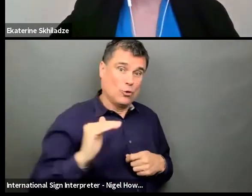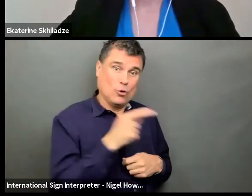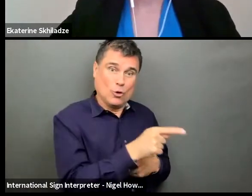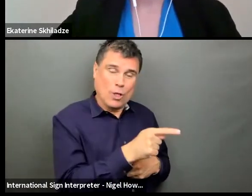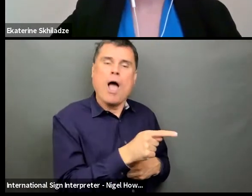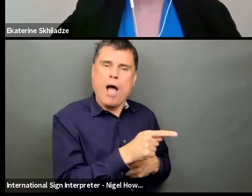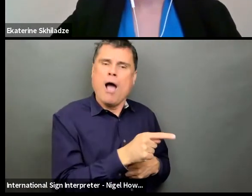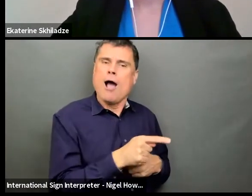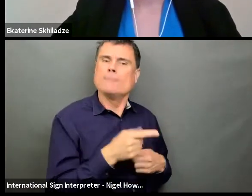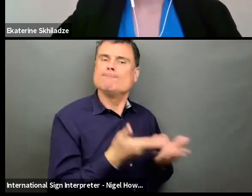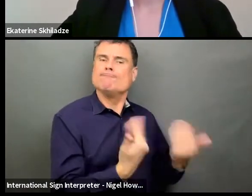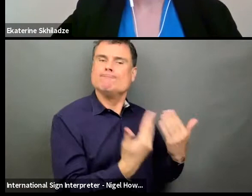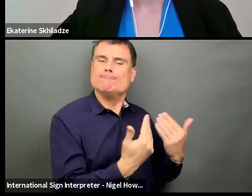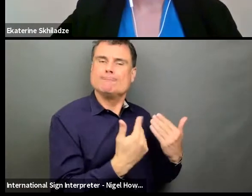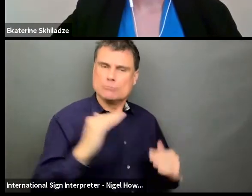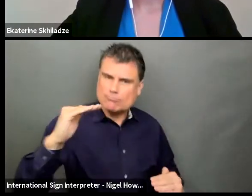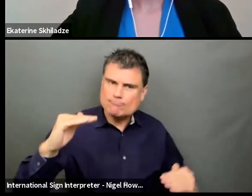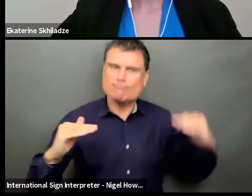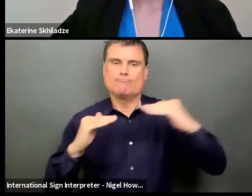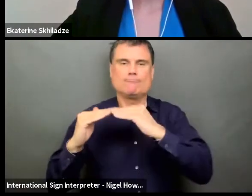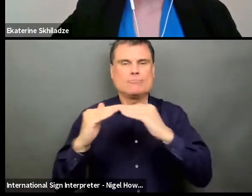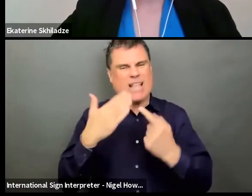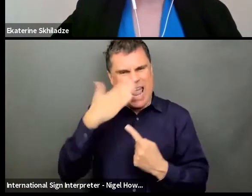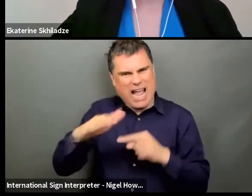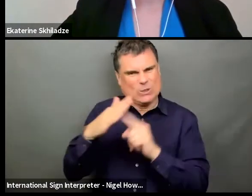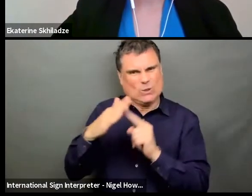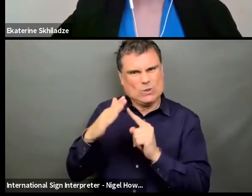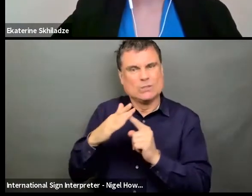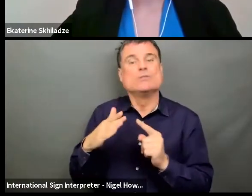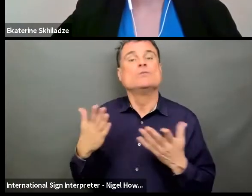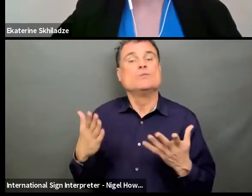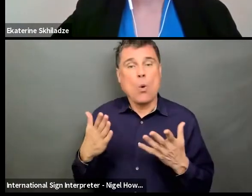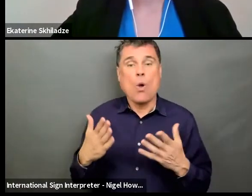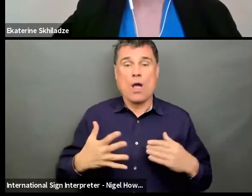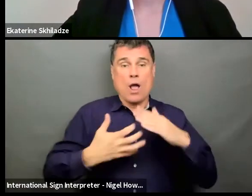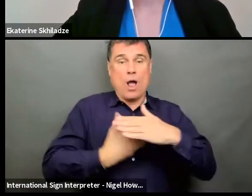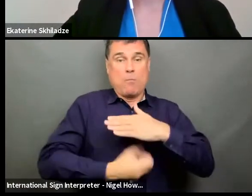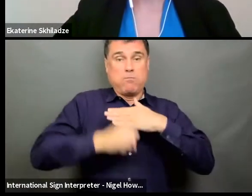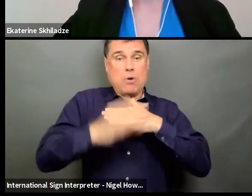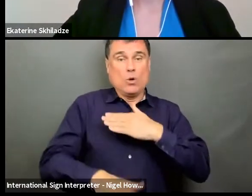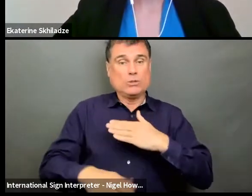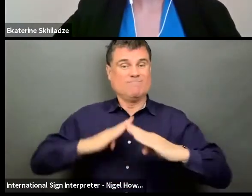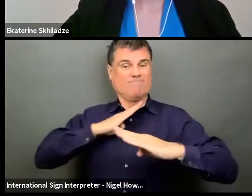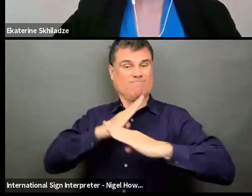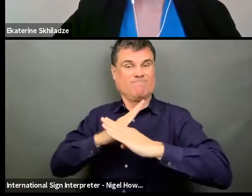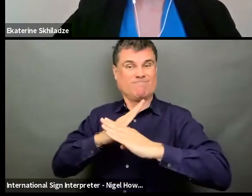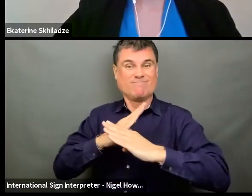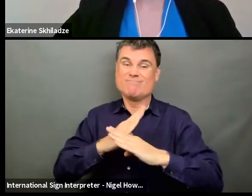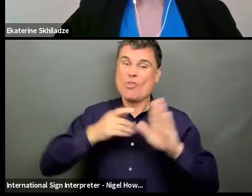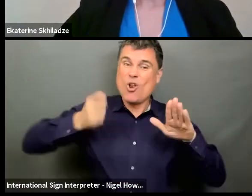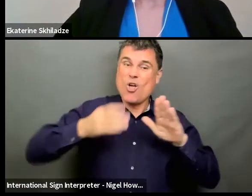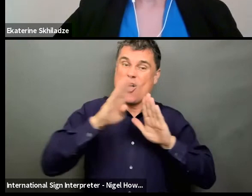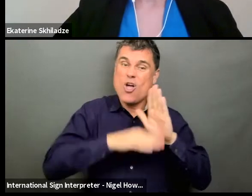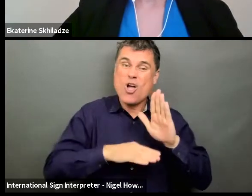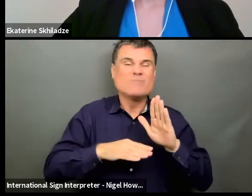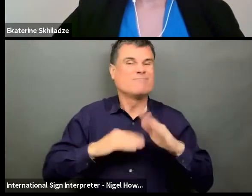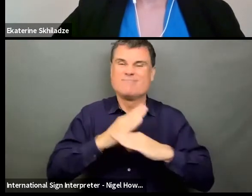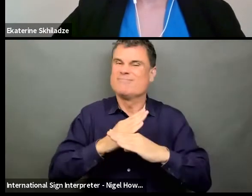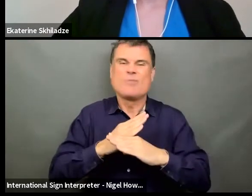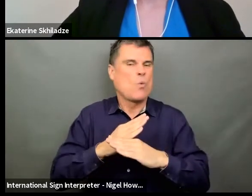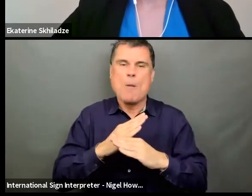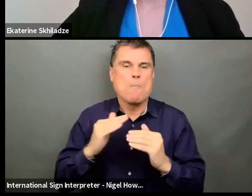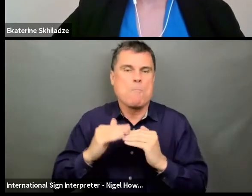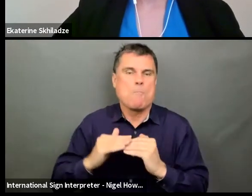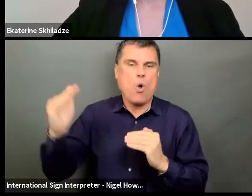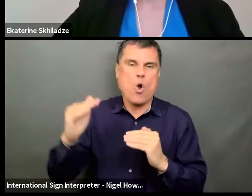would only perpetuate further victimization of women, where women resort